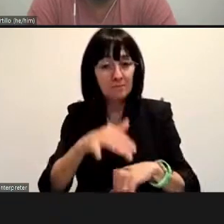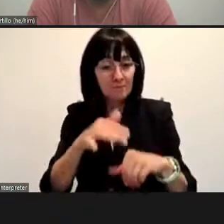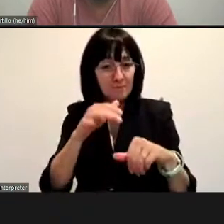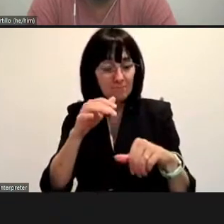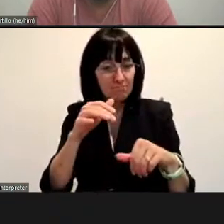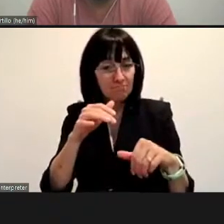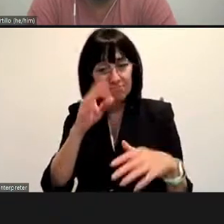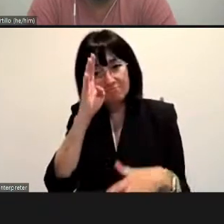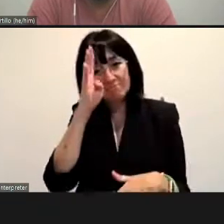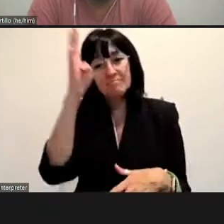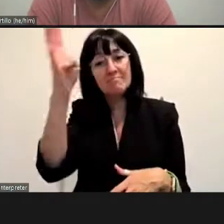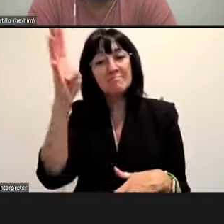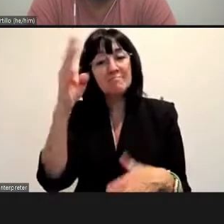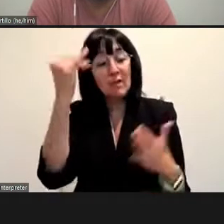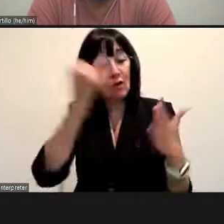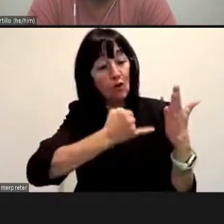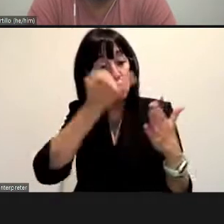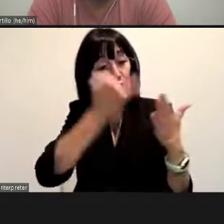things second,